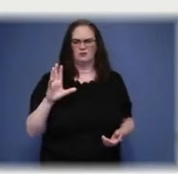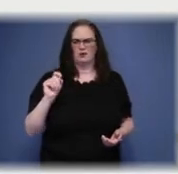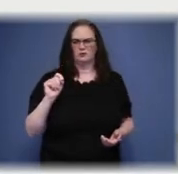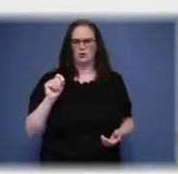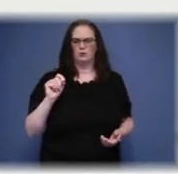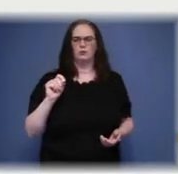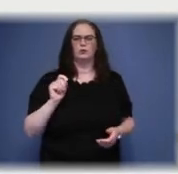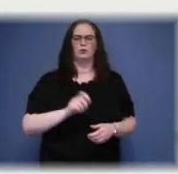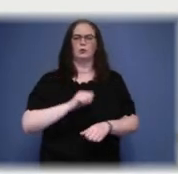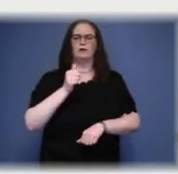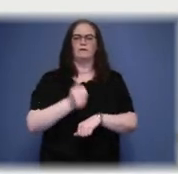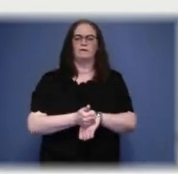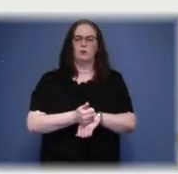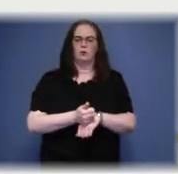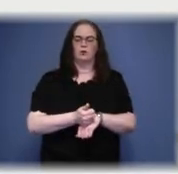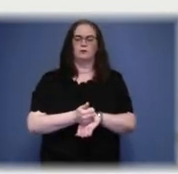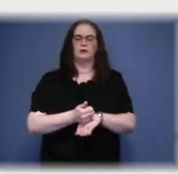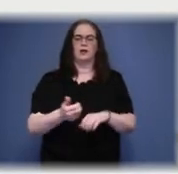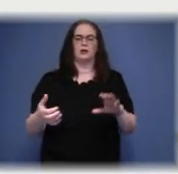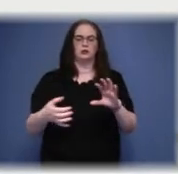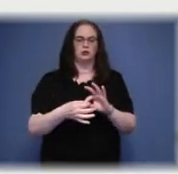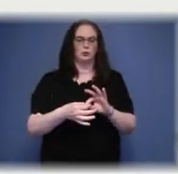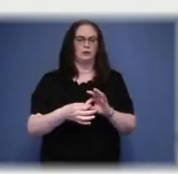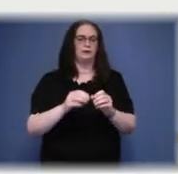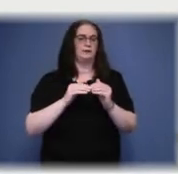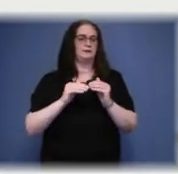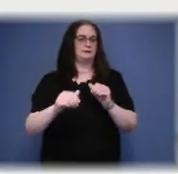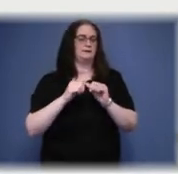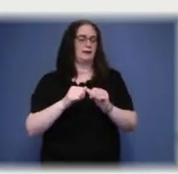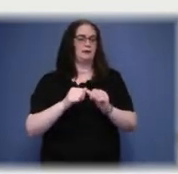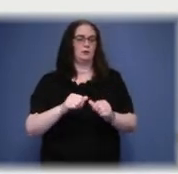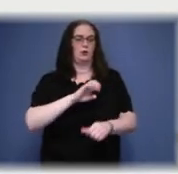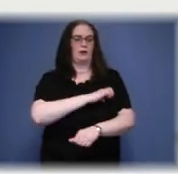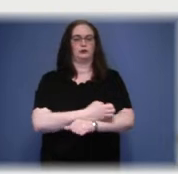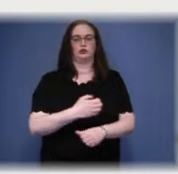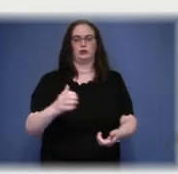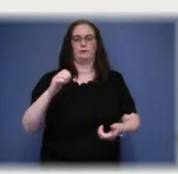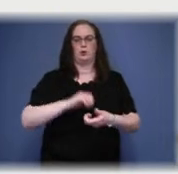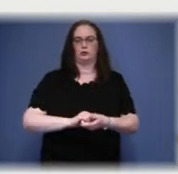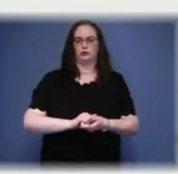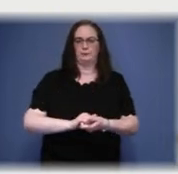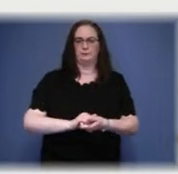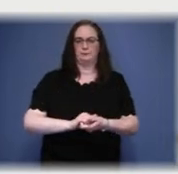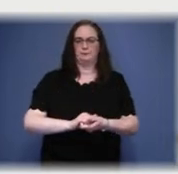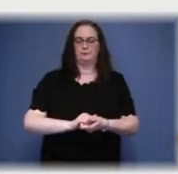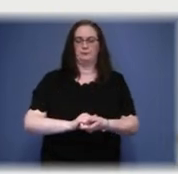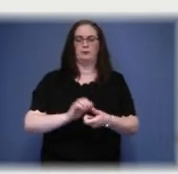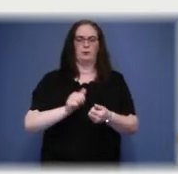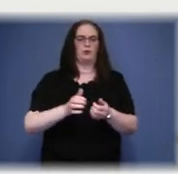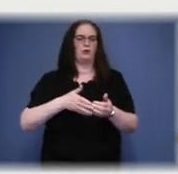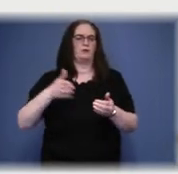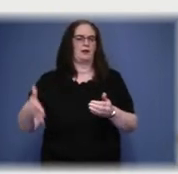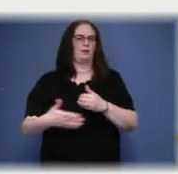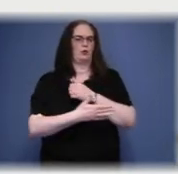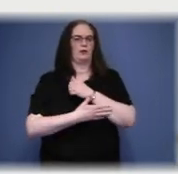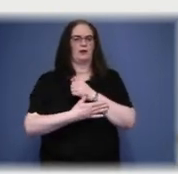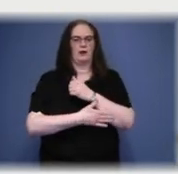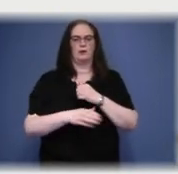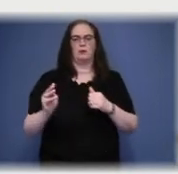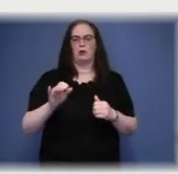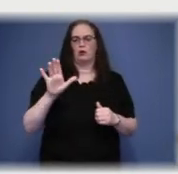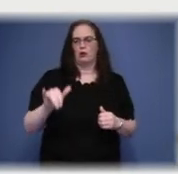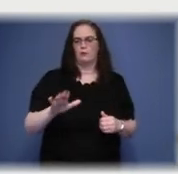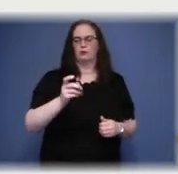we formed and joined the Sustainable Energy Partnership with our neighboring counties of